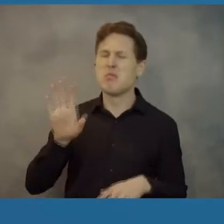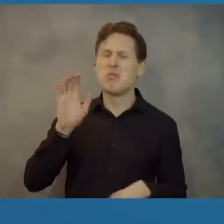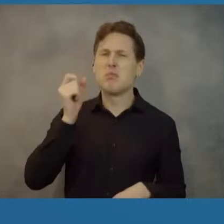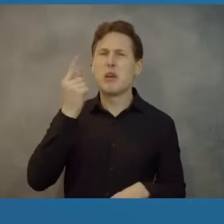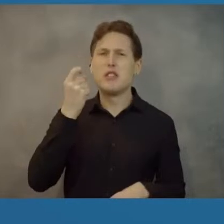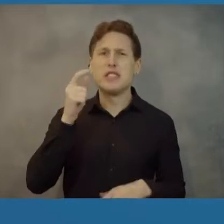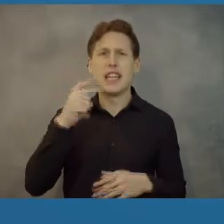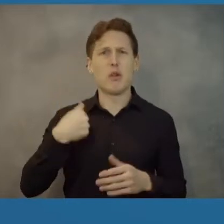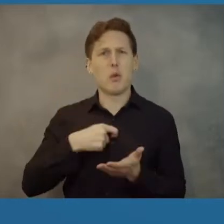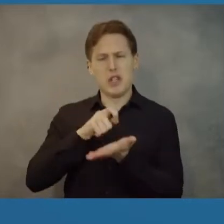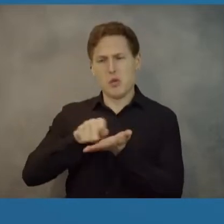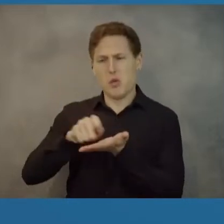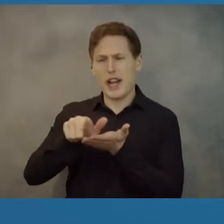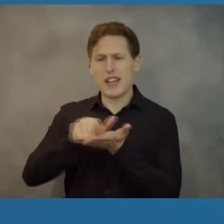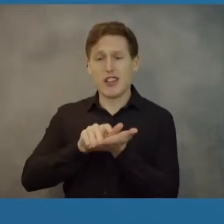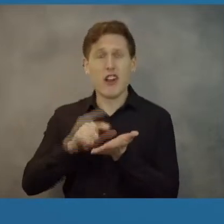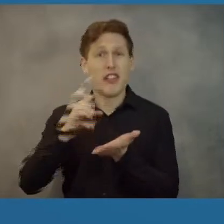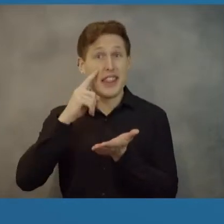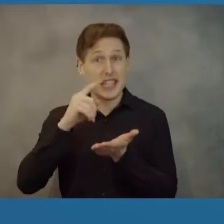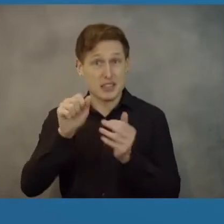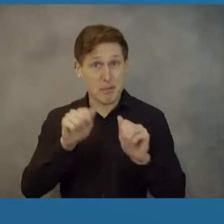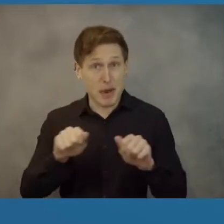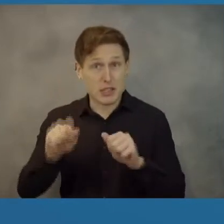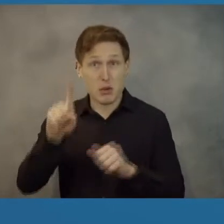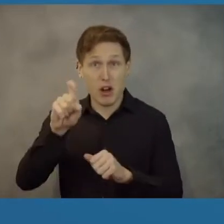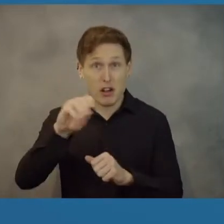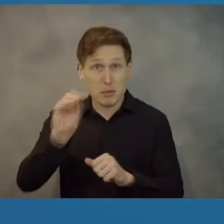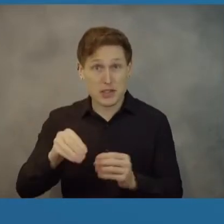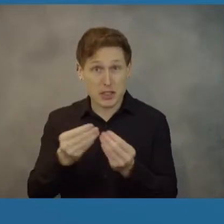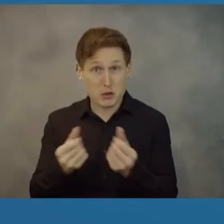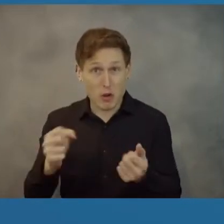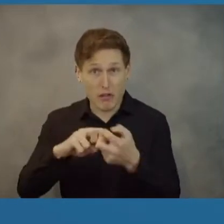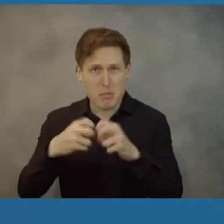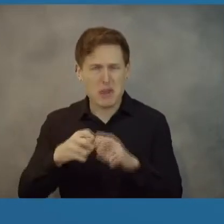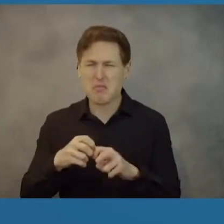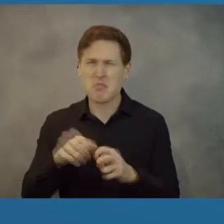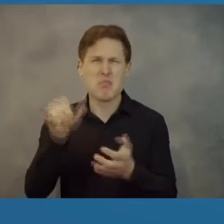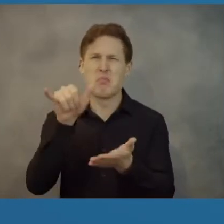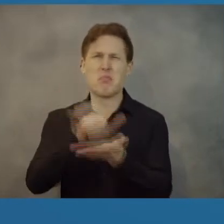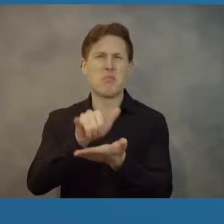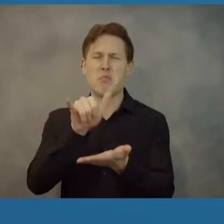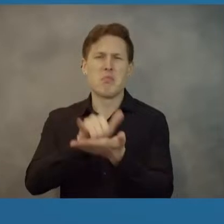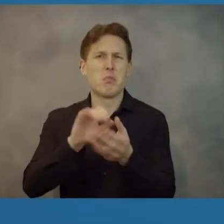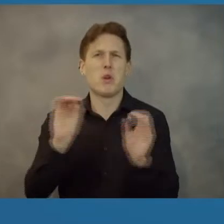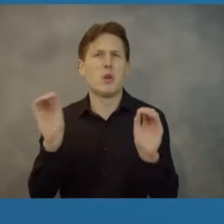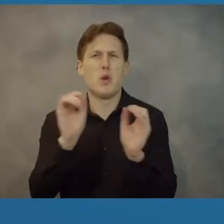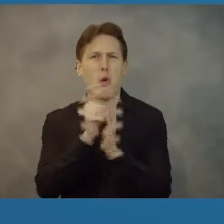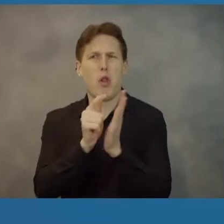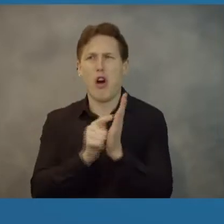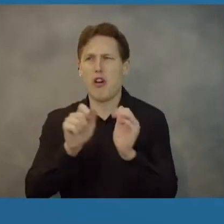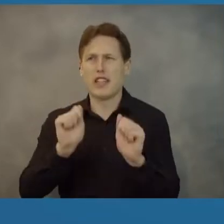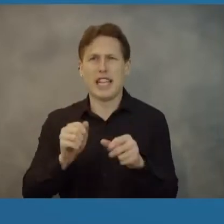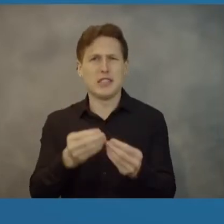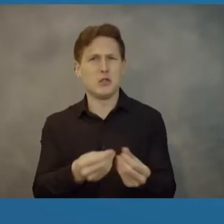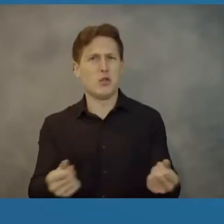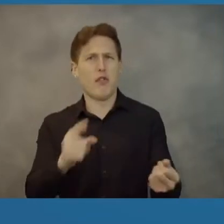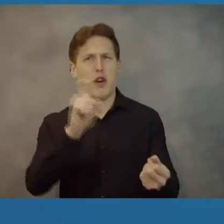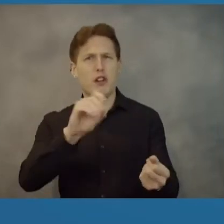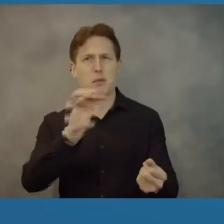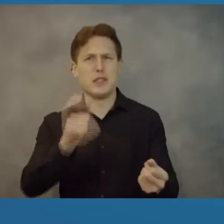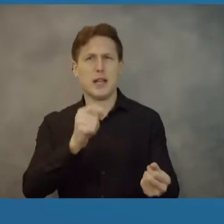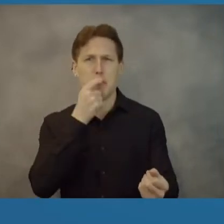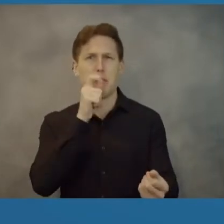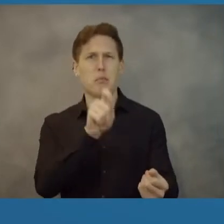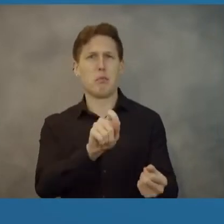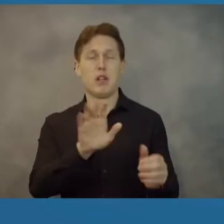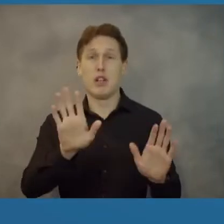this problem 100%. I don't know any law that you can guarantee would end up in that category, but I think what you're premise of your first part of